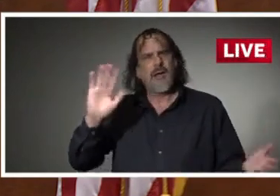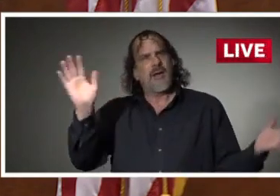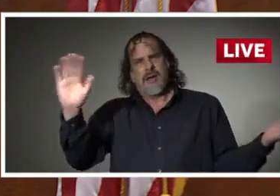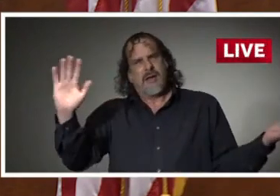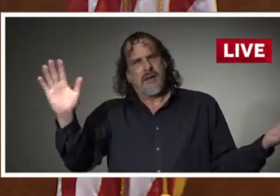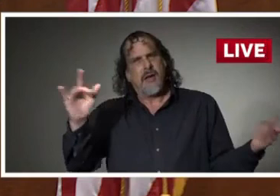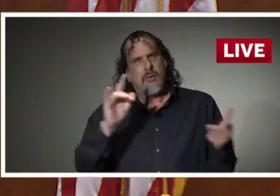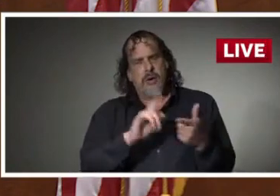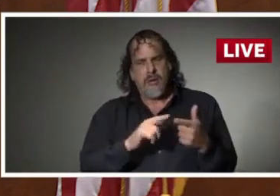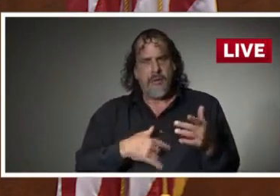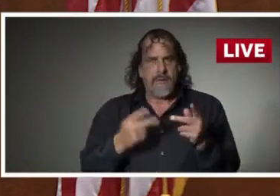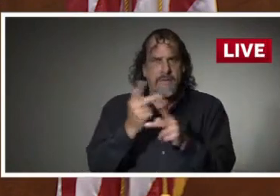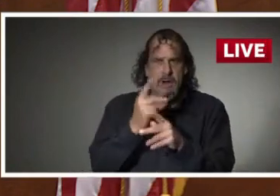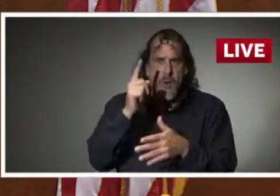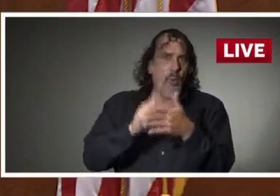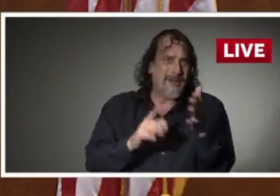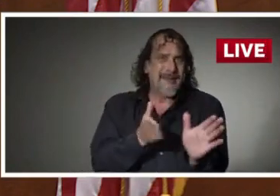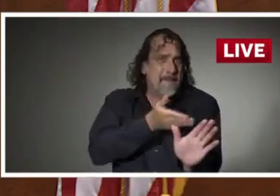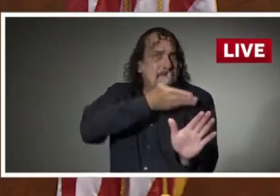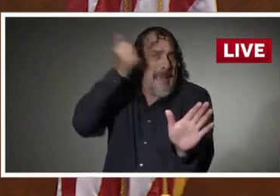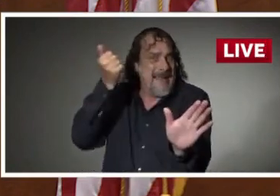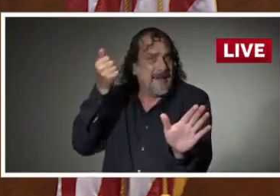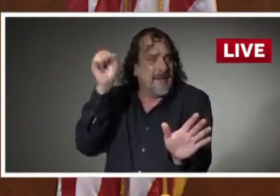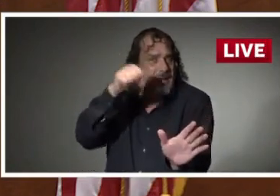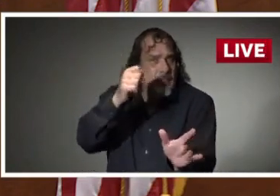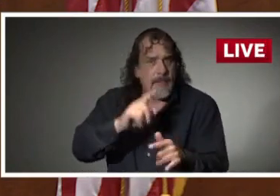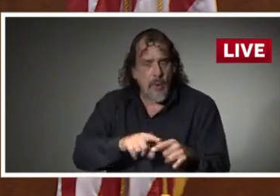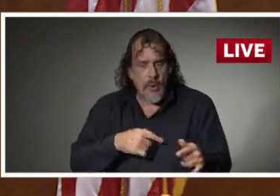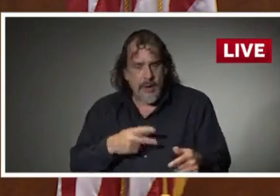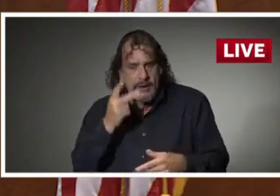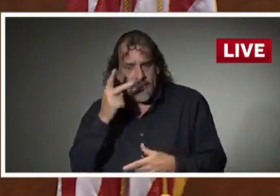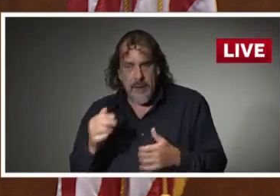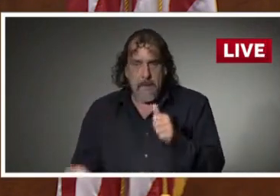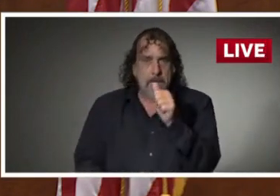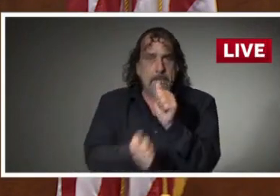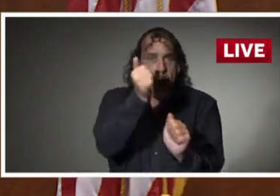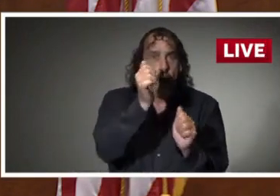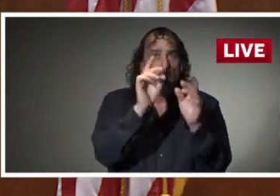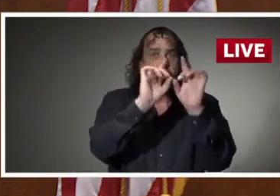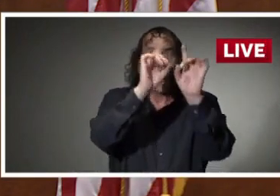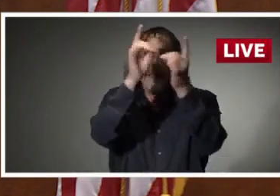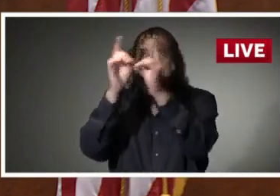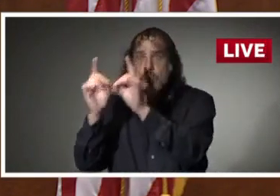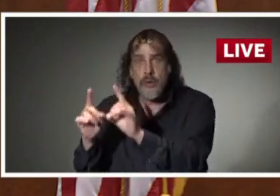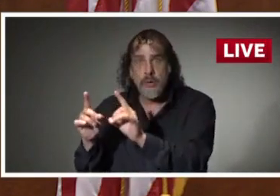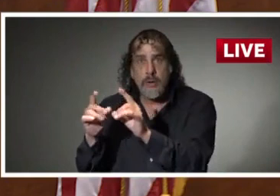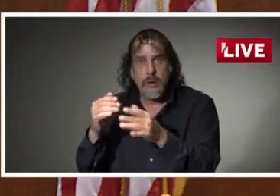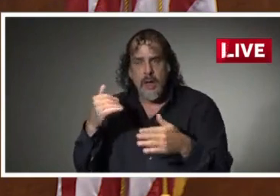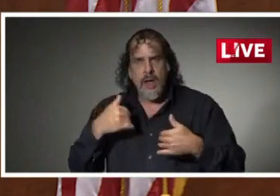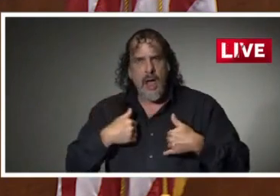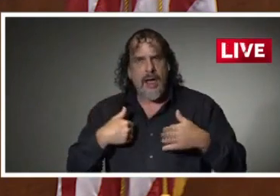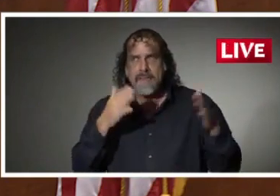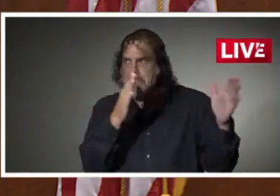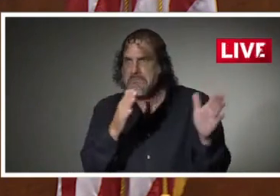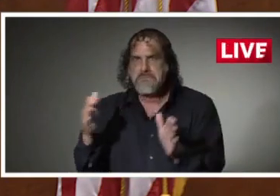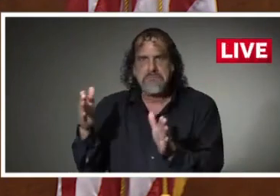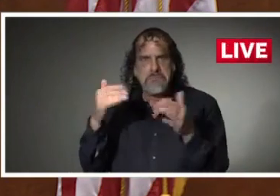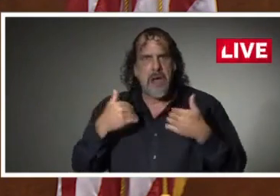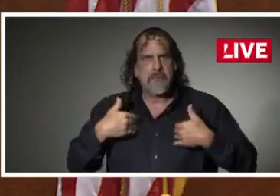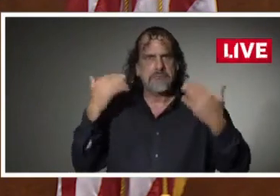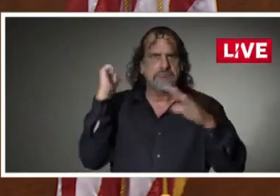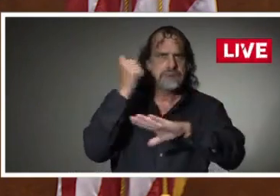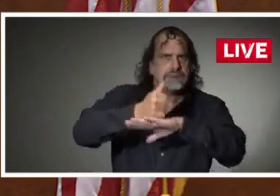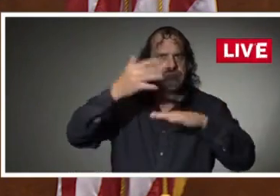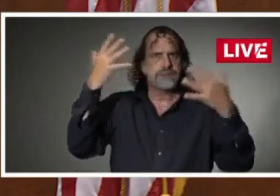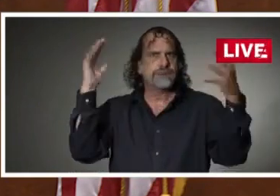the best way to go. But what I have seen thus far is the vast majority of school districts have a plan in place to return